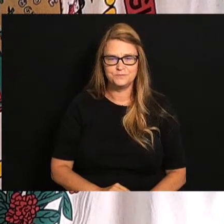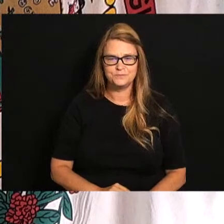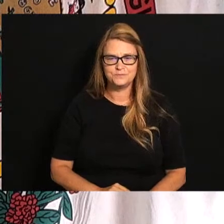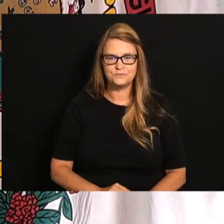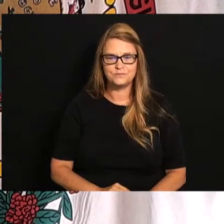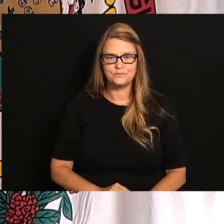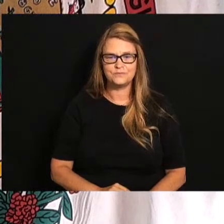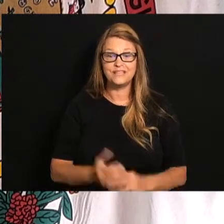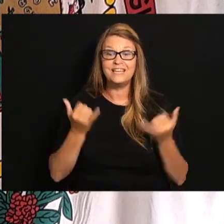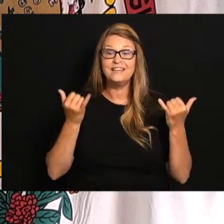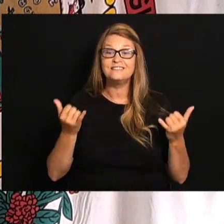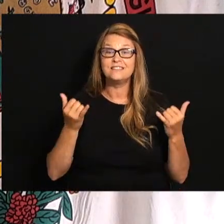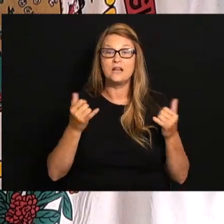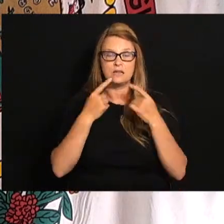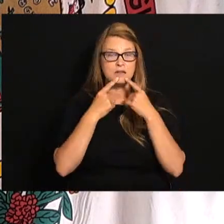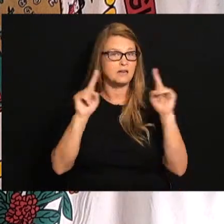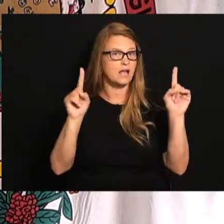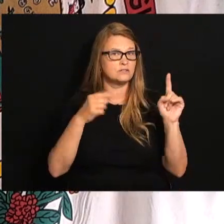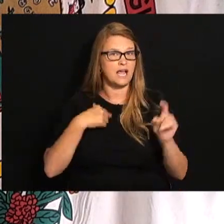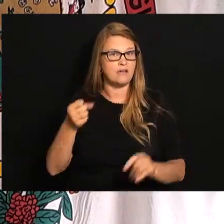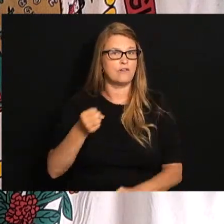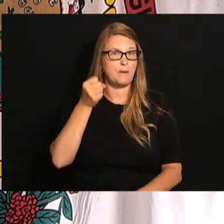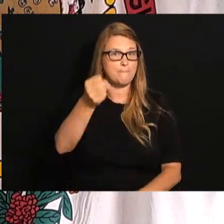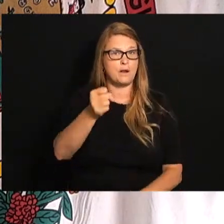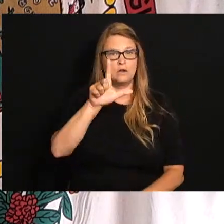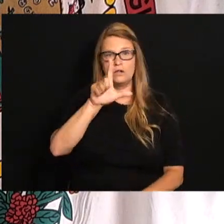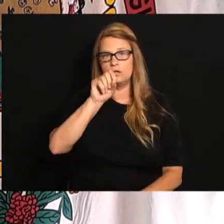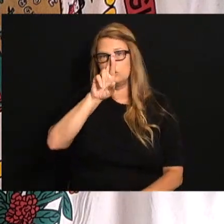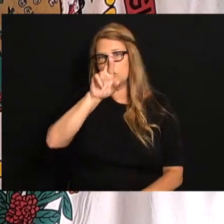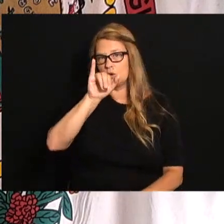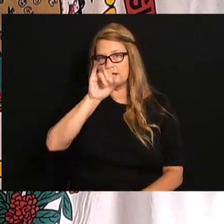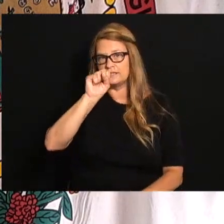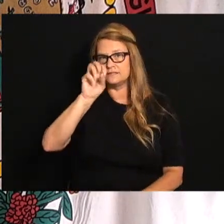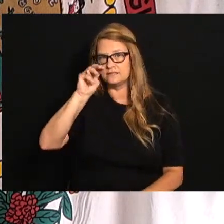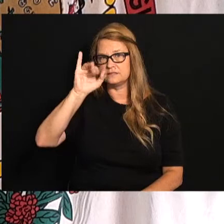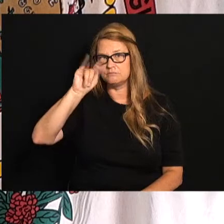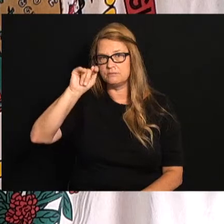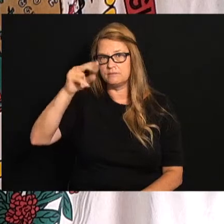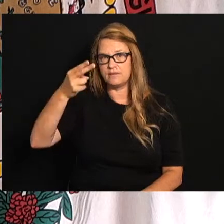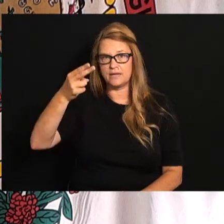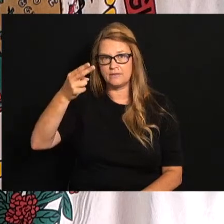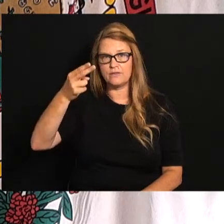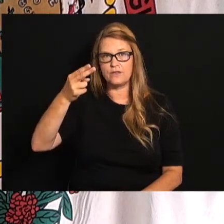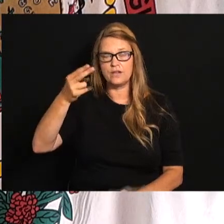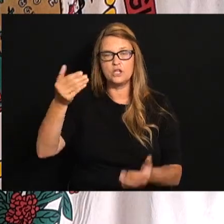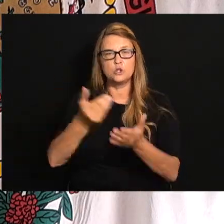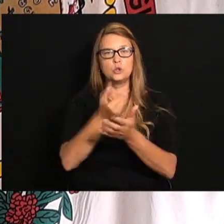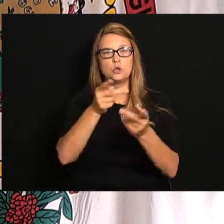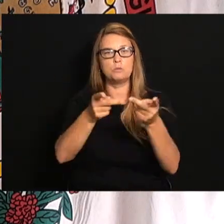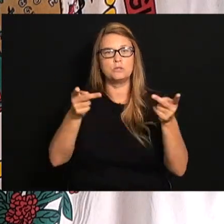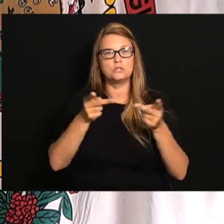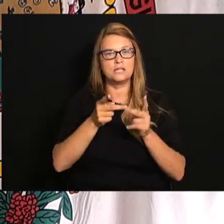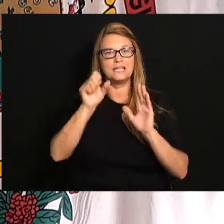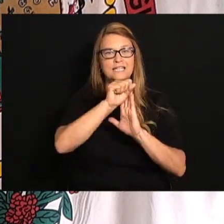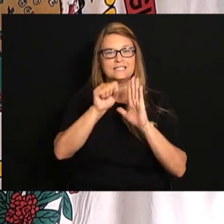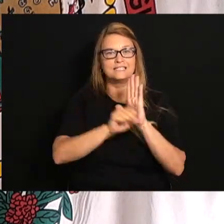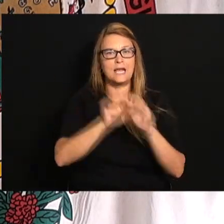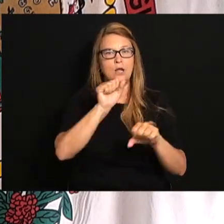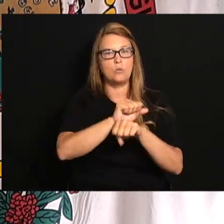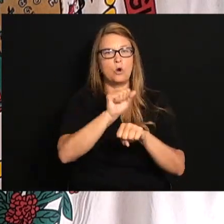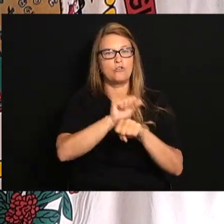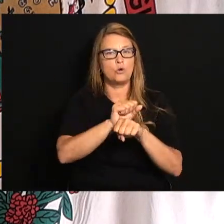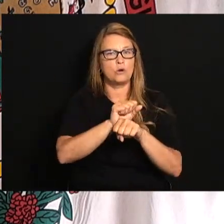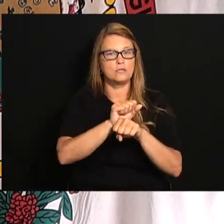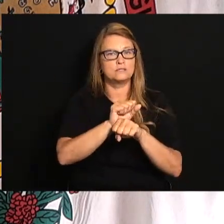Today I'm announcing that I have appointed Lori Smith to the new position of State Workforce Resiliency